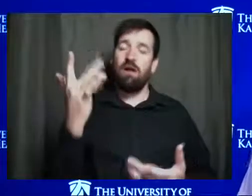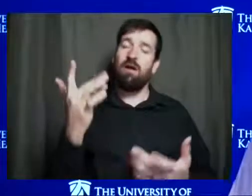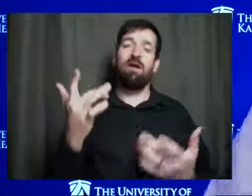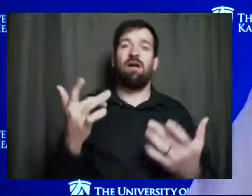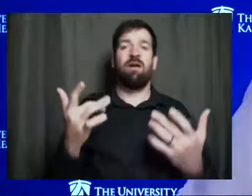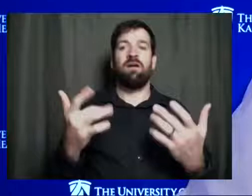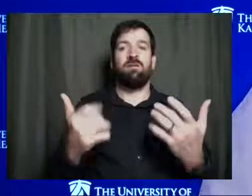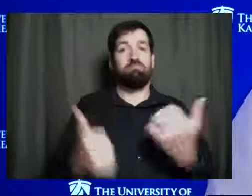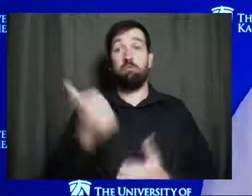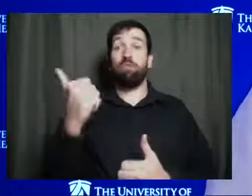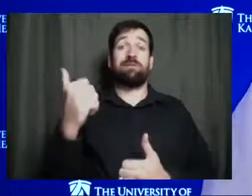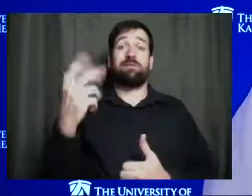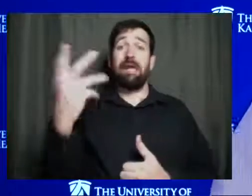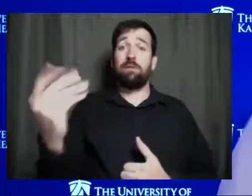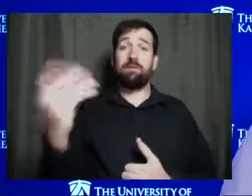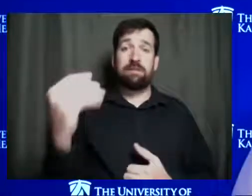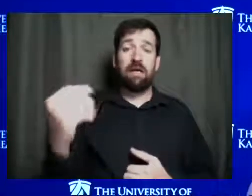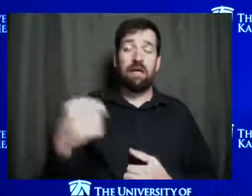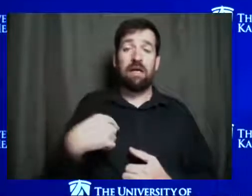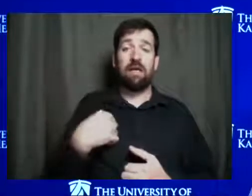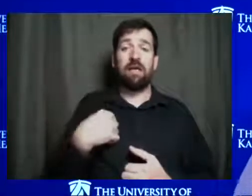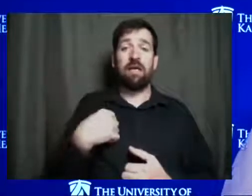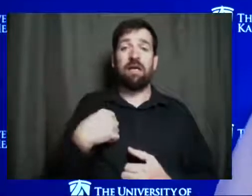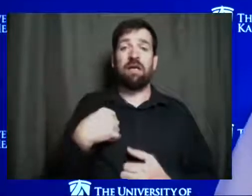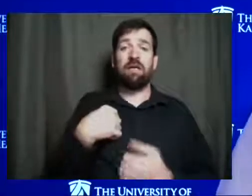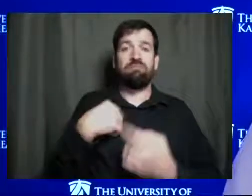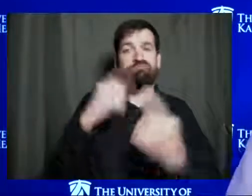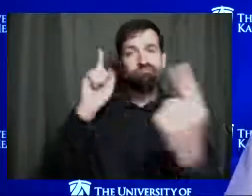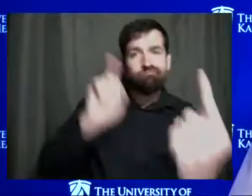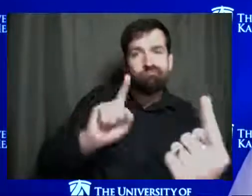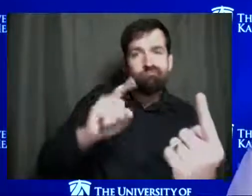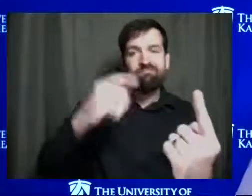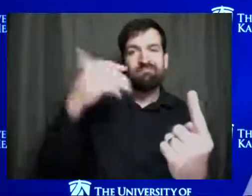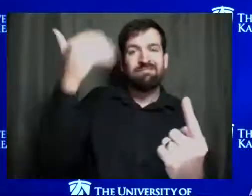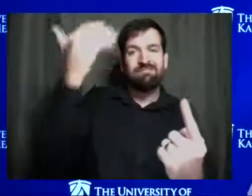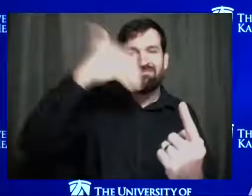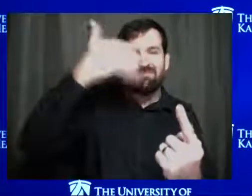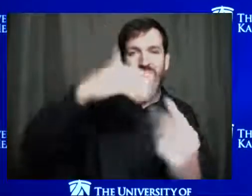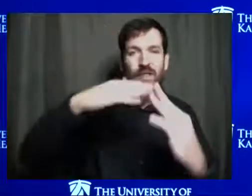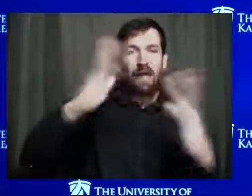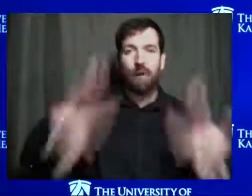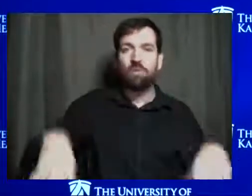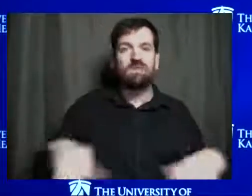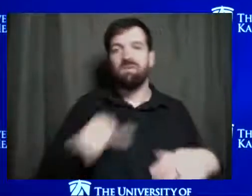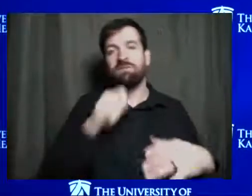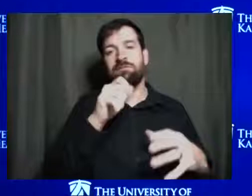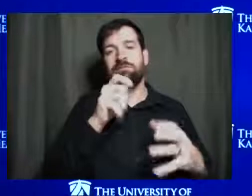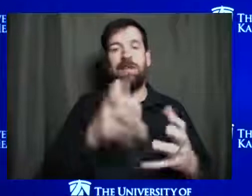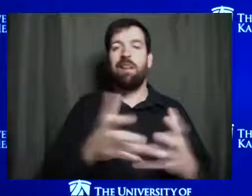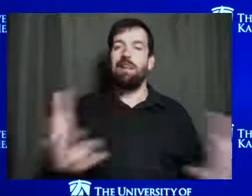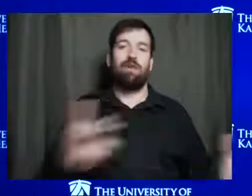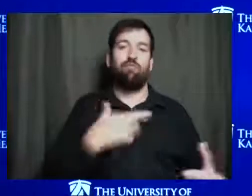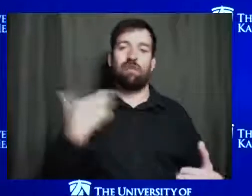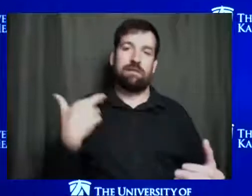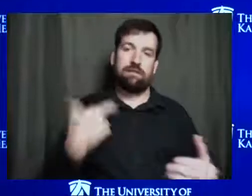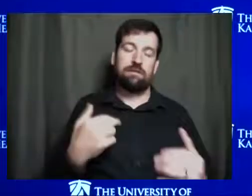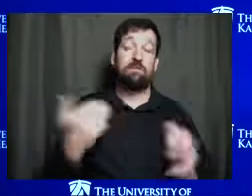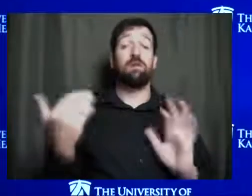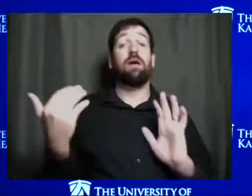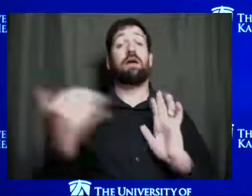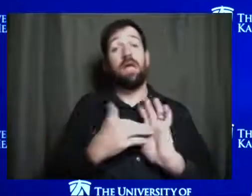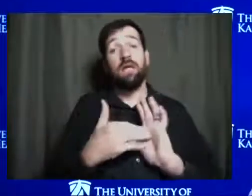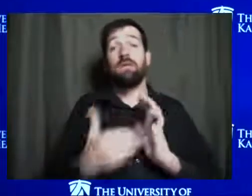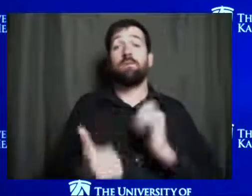place outdoors and right at the threshold of the house there. So there's not really a lot of risk there. Again, we know most of these